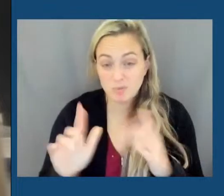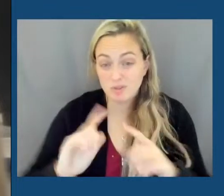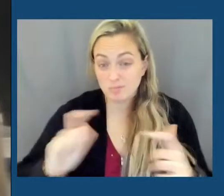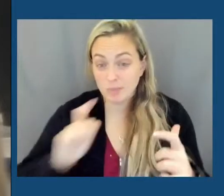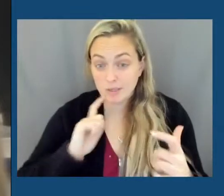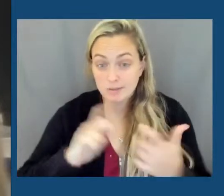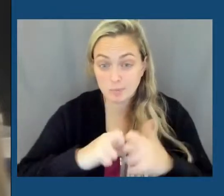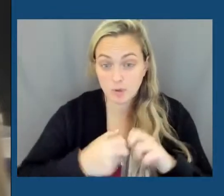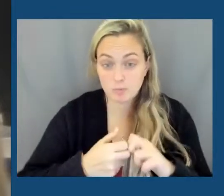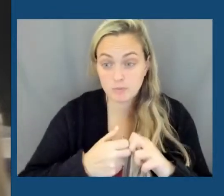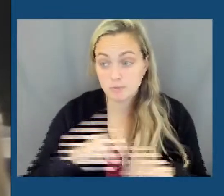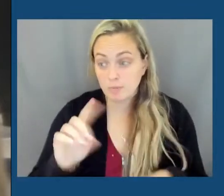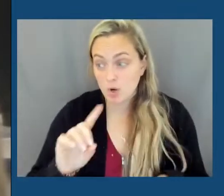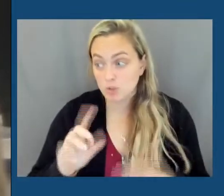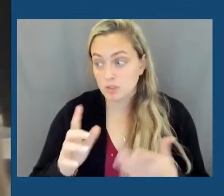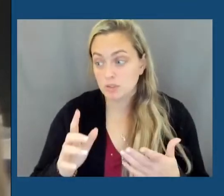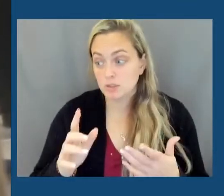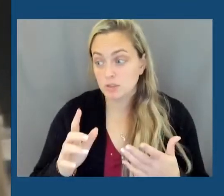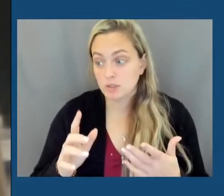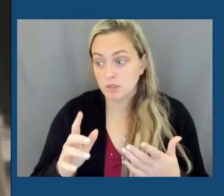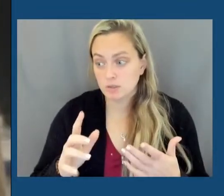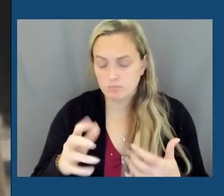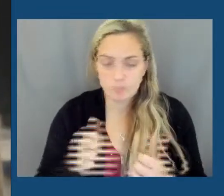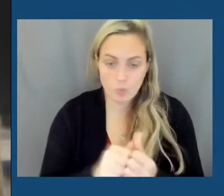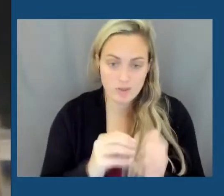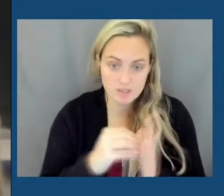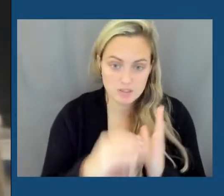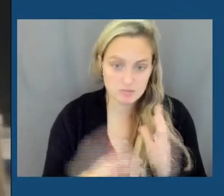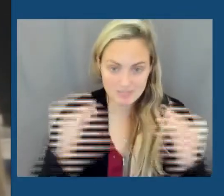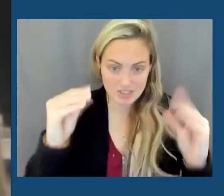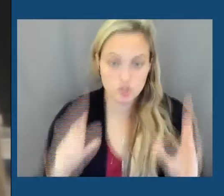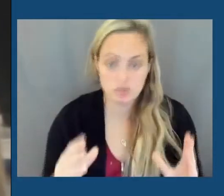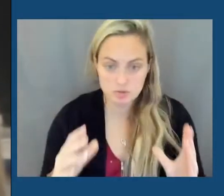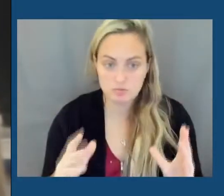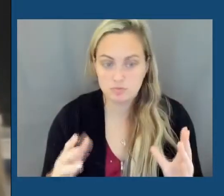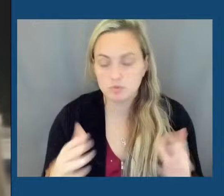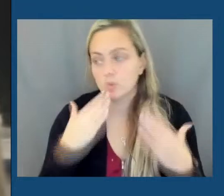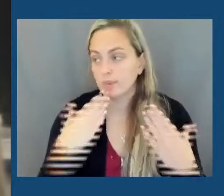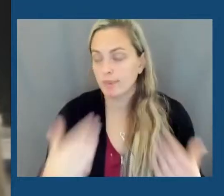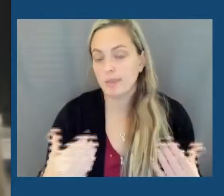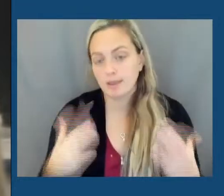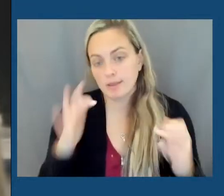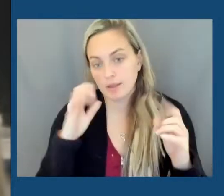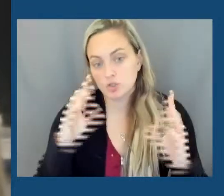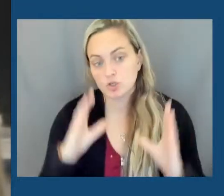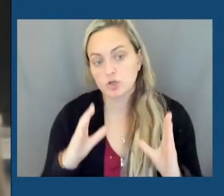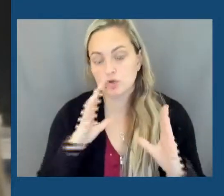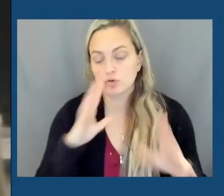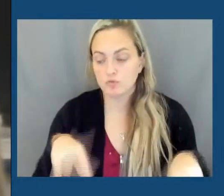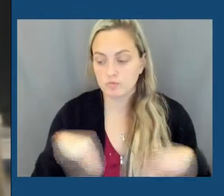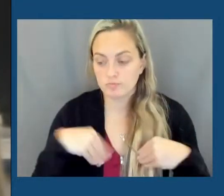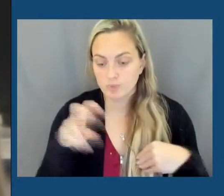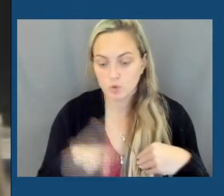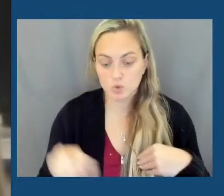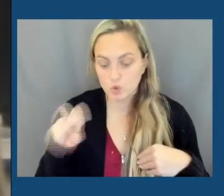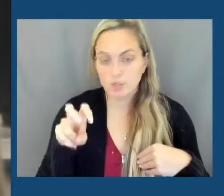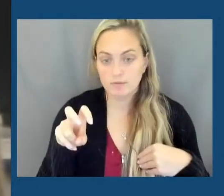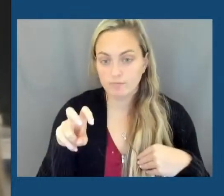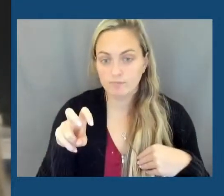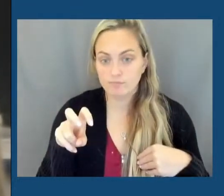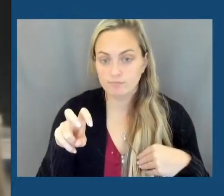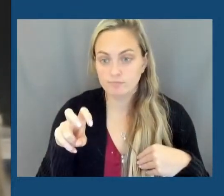our democracy sit with teachers. And so I want to publicly thank the educators for taking the journey,